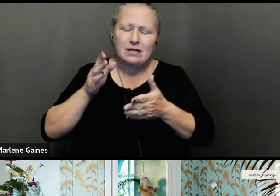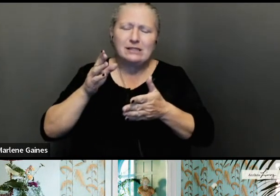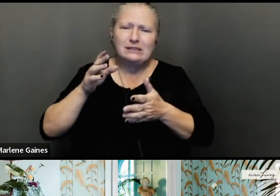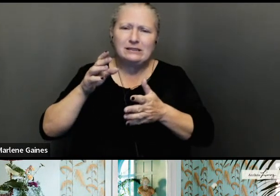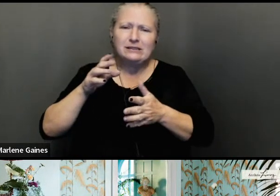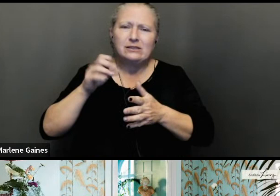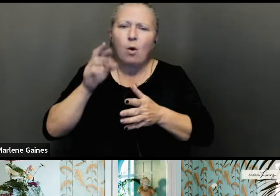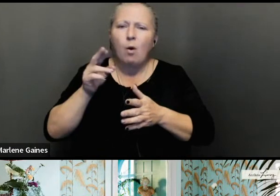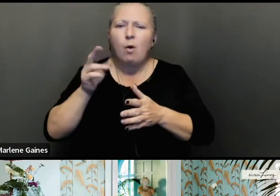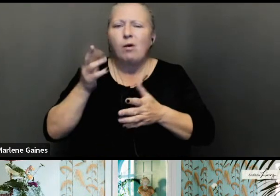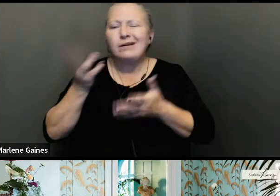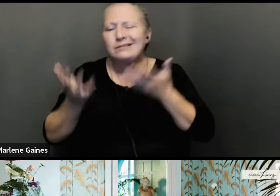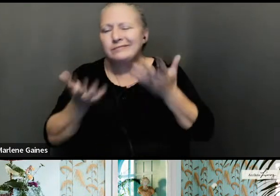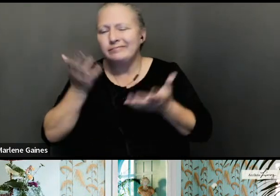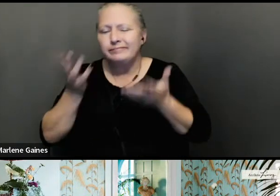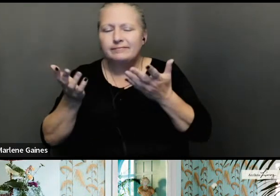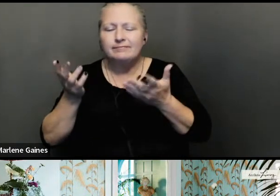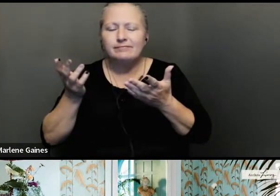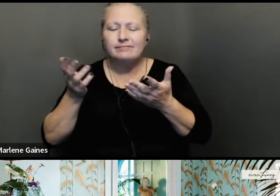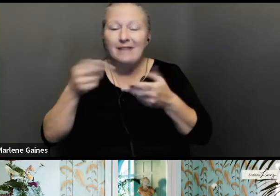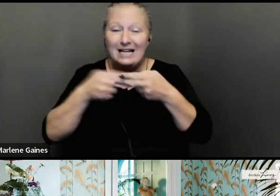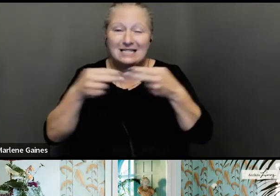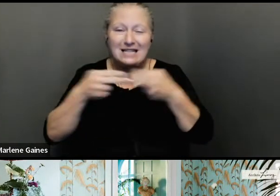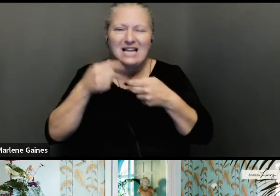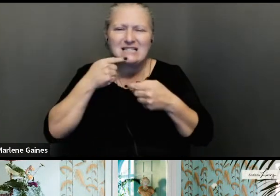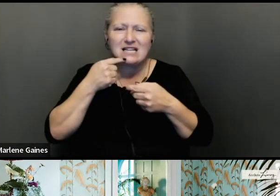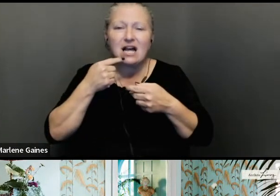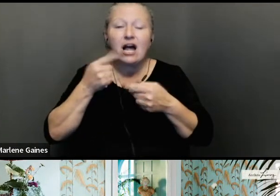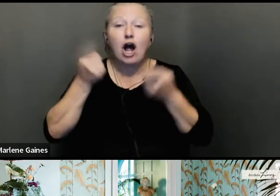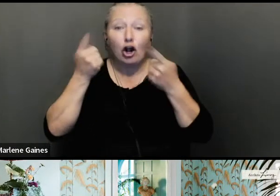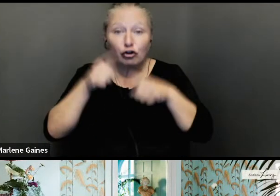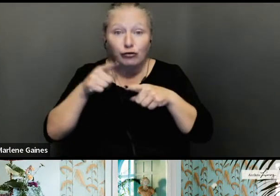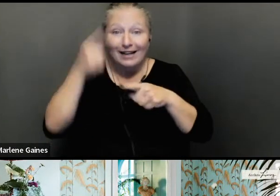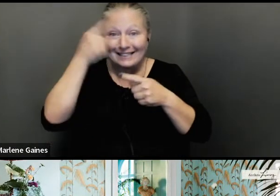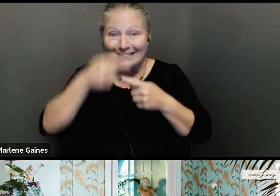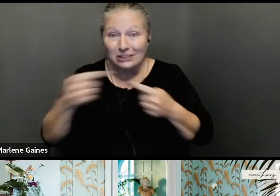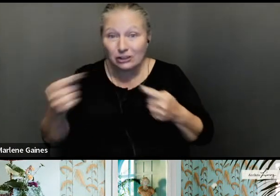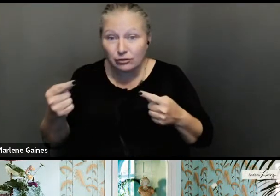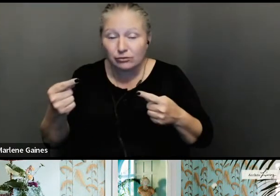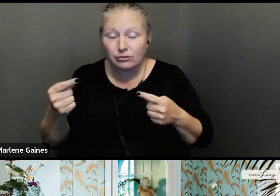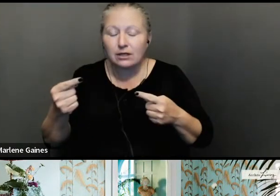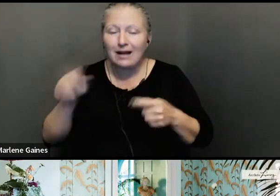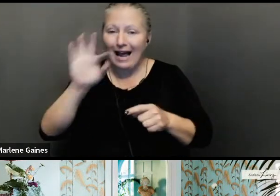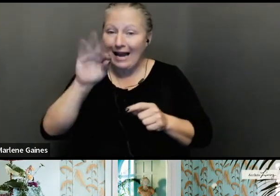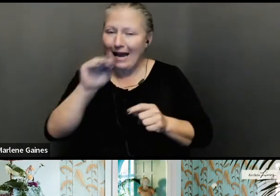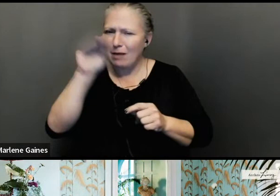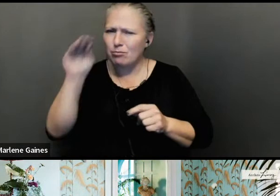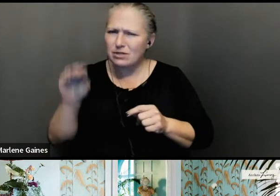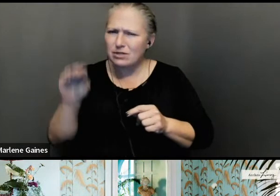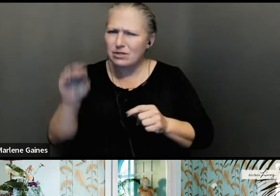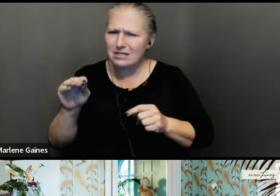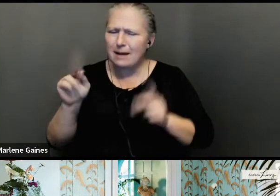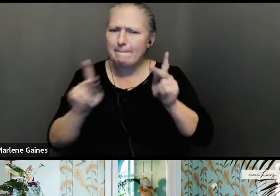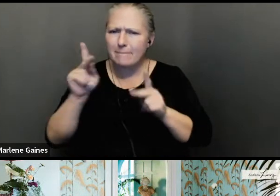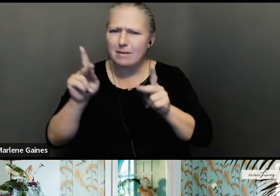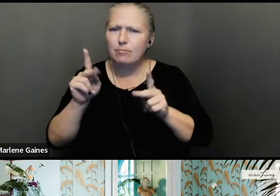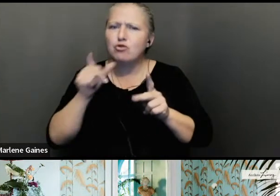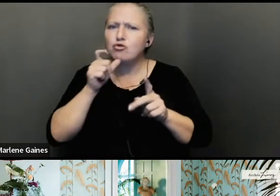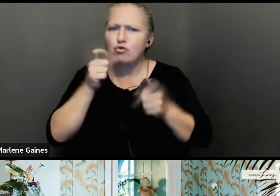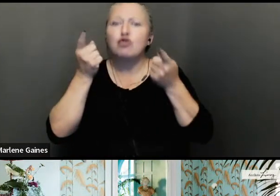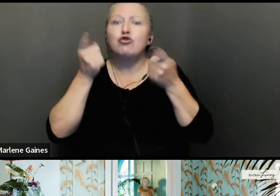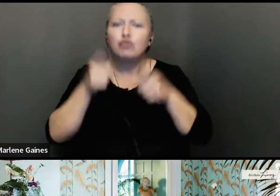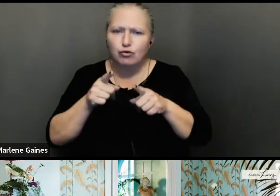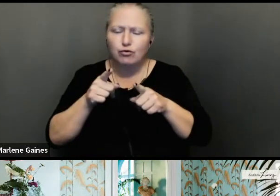are contrary? On the slide that says agree, disagree, and there was 90% of people agreed with